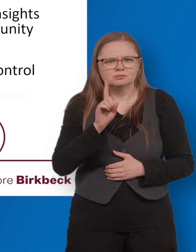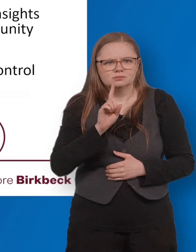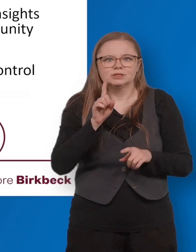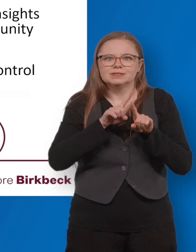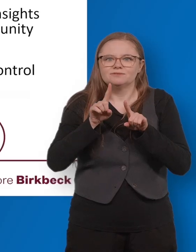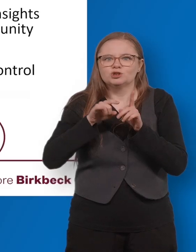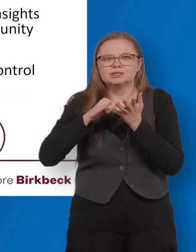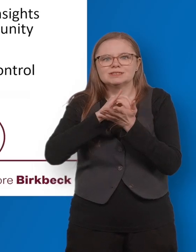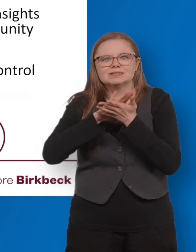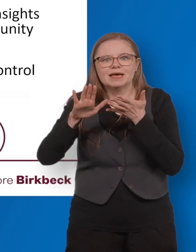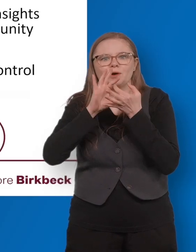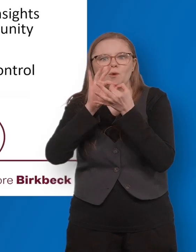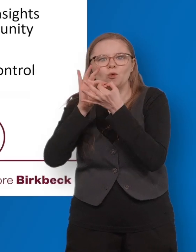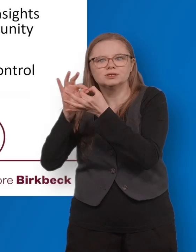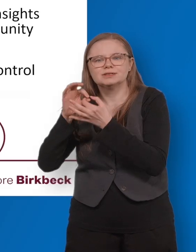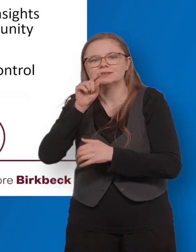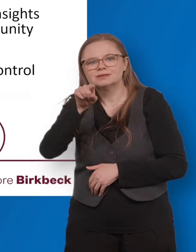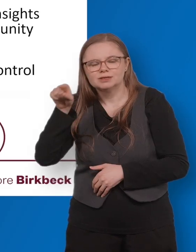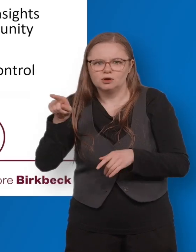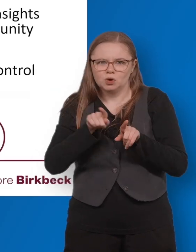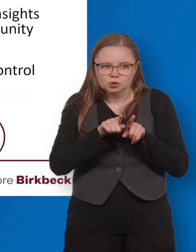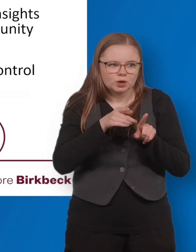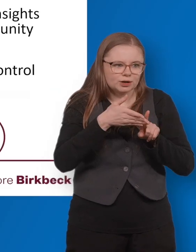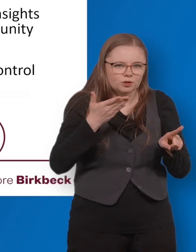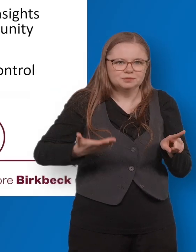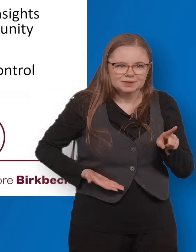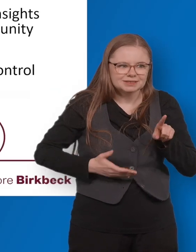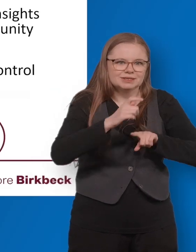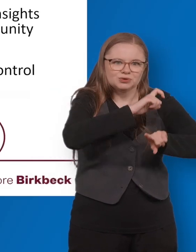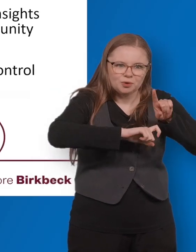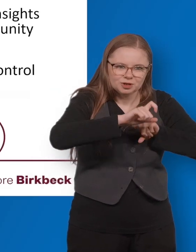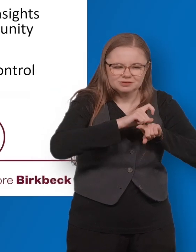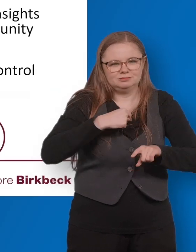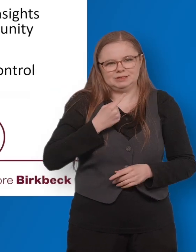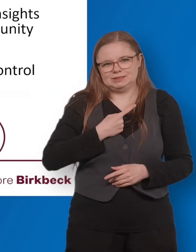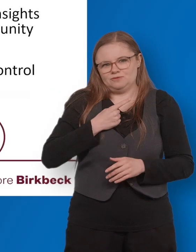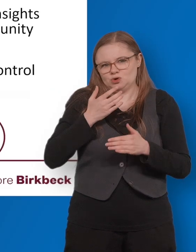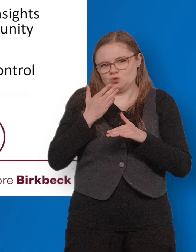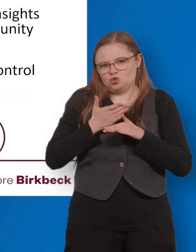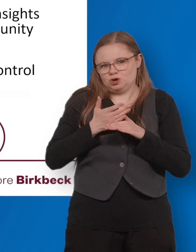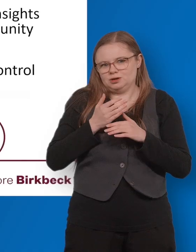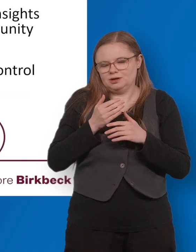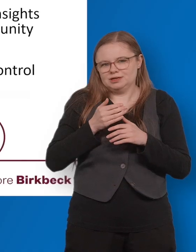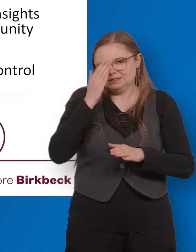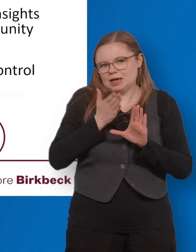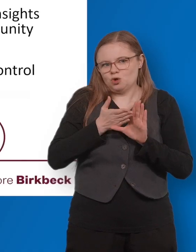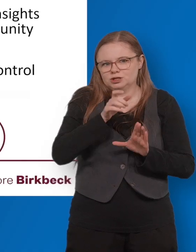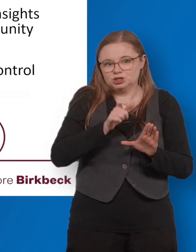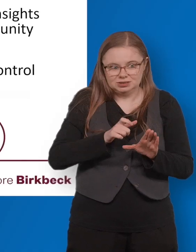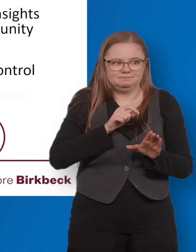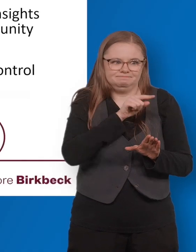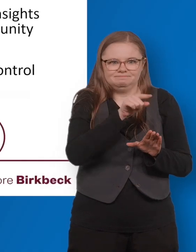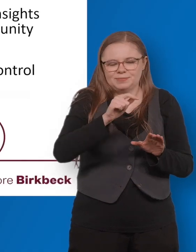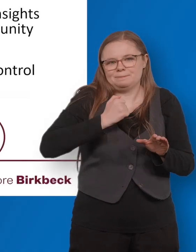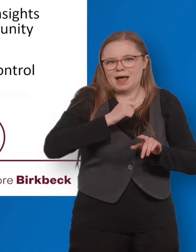business communities. And as a work psychologist, those are also my communities. Benefiting the